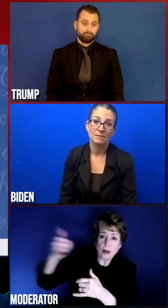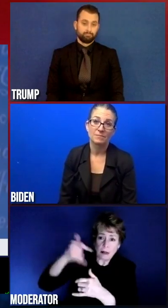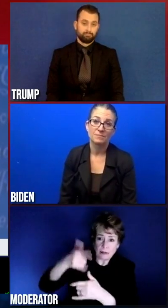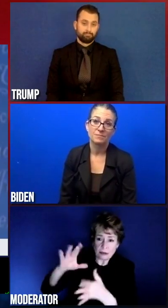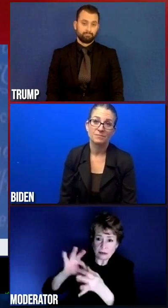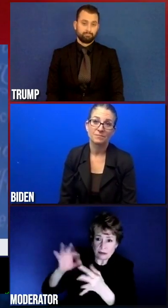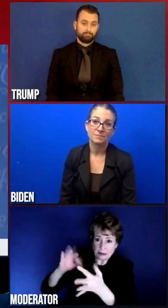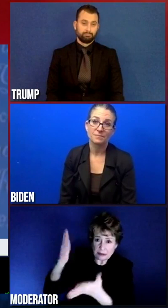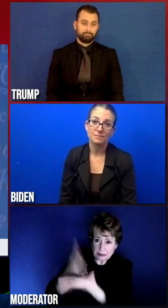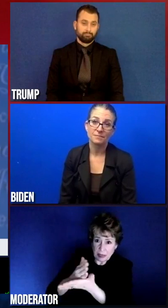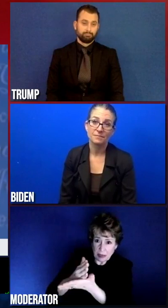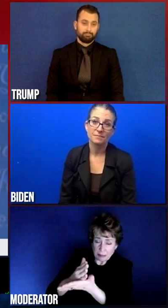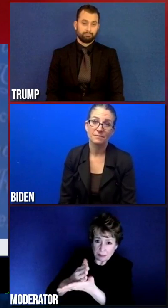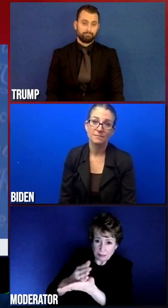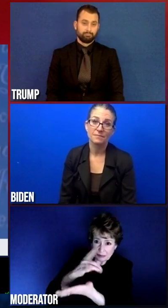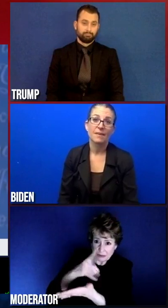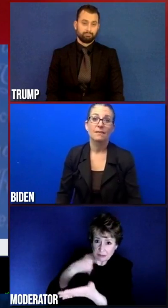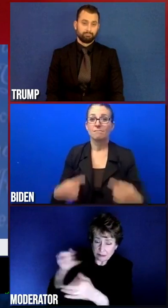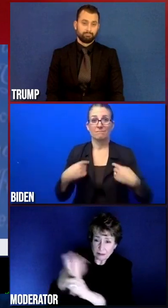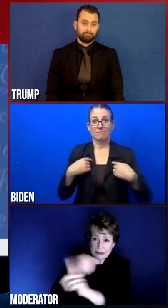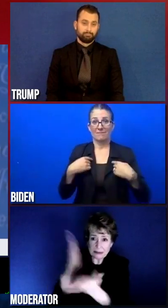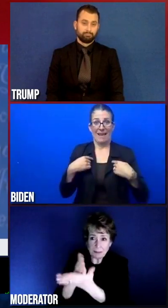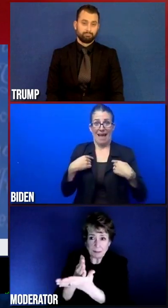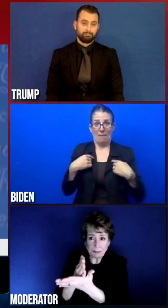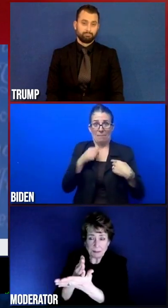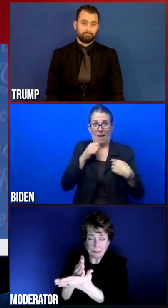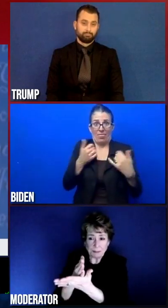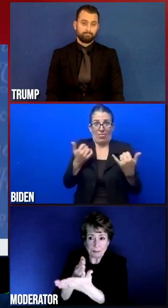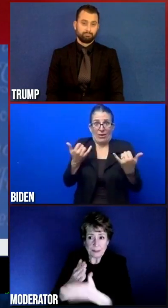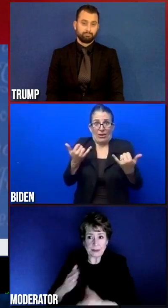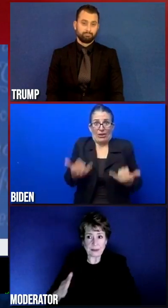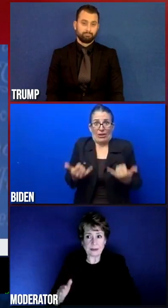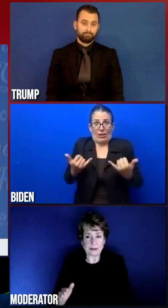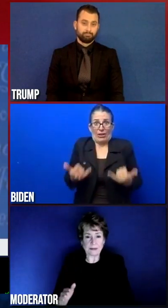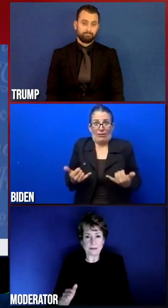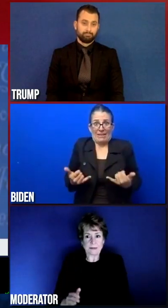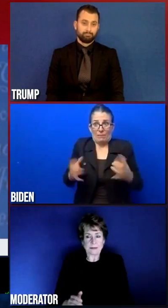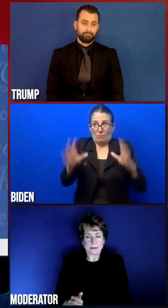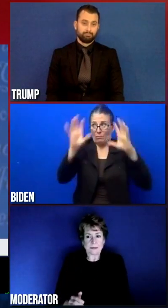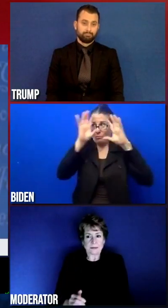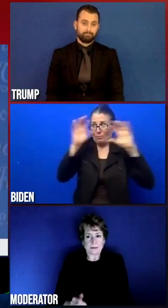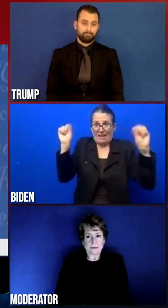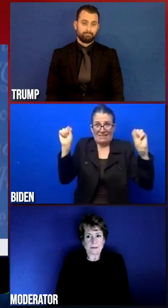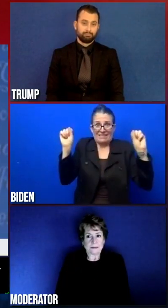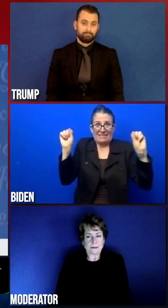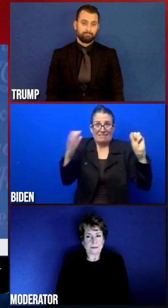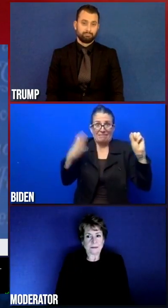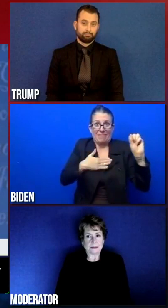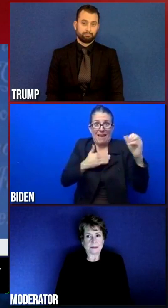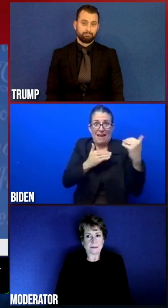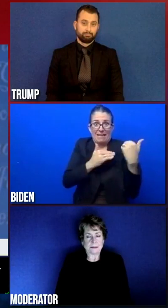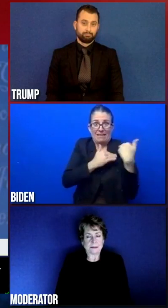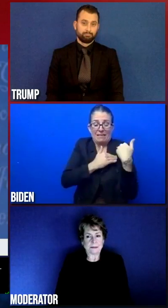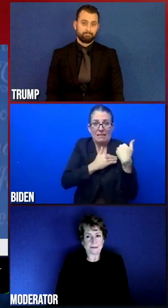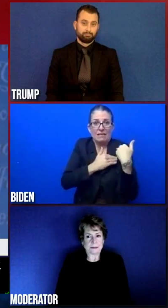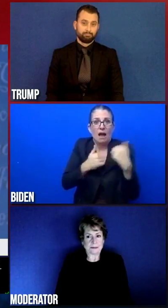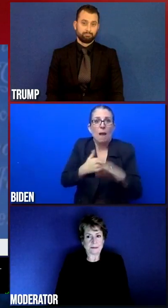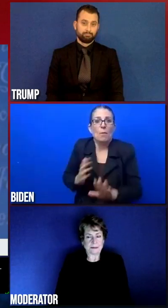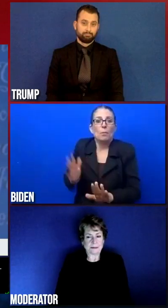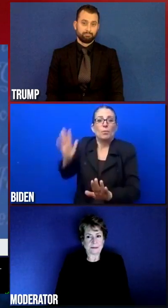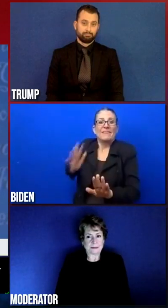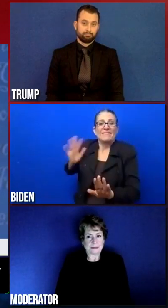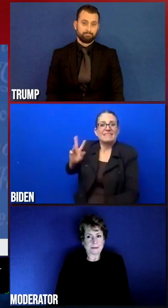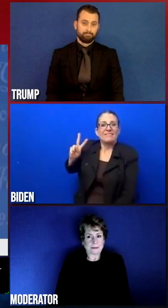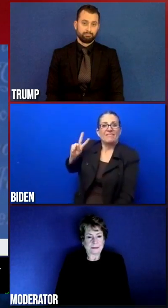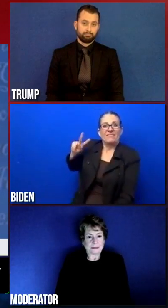public office now. I am a former vice president. I've made it clear. I've made it clear in my public statements that the